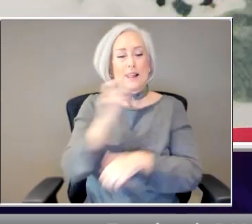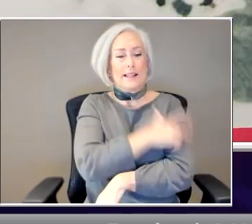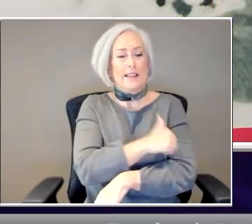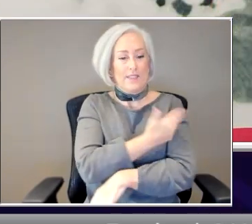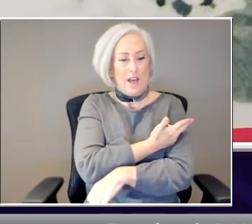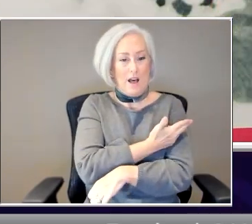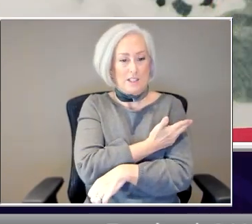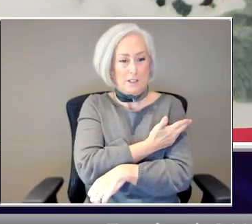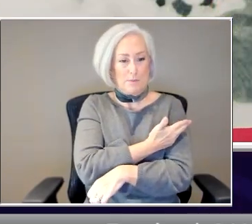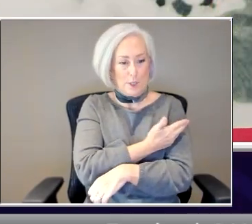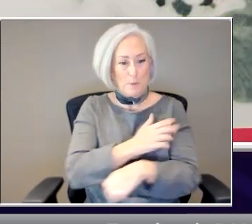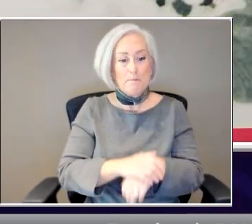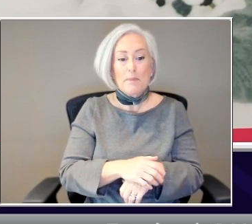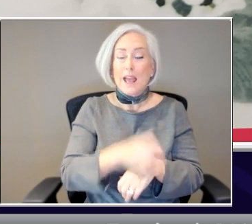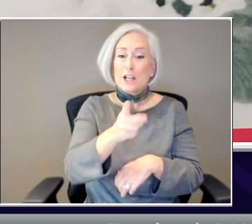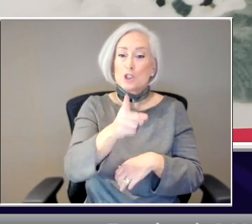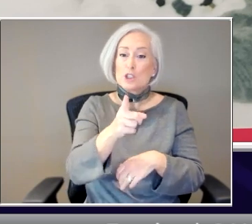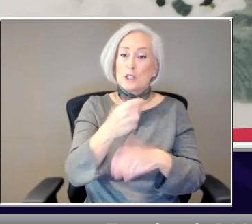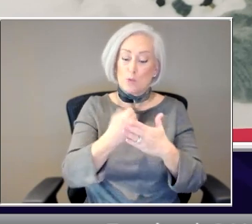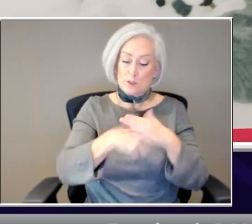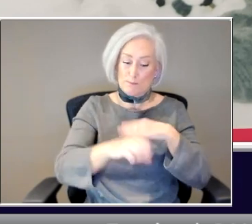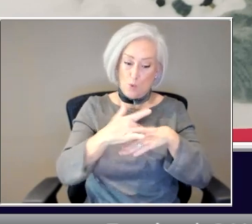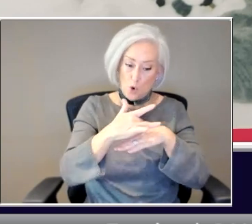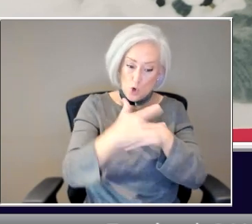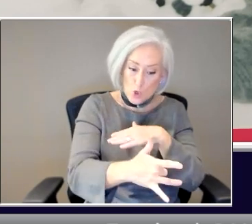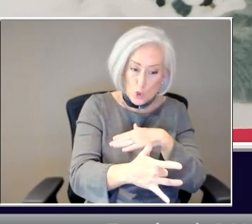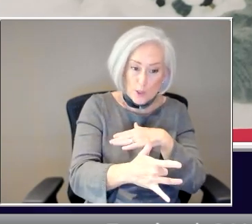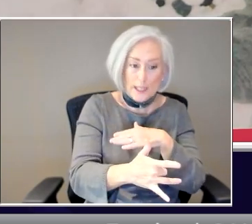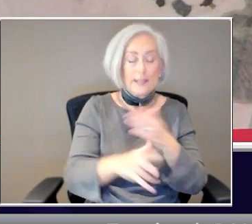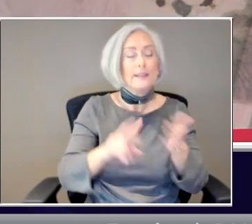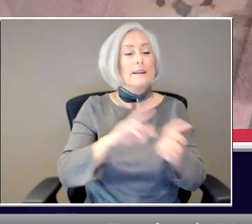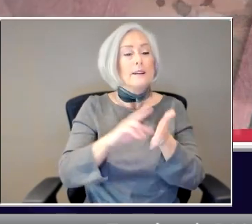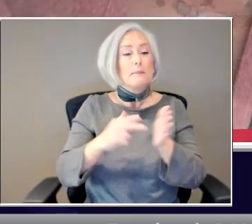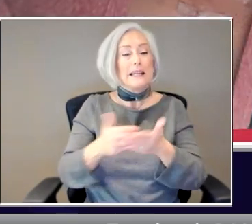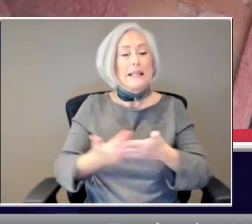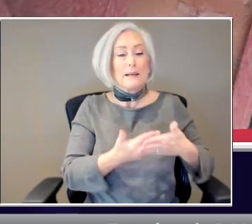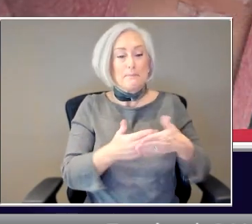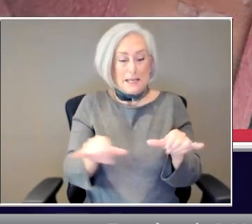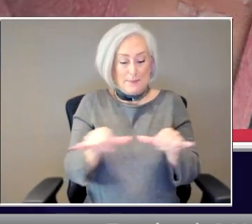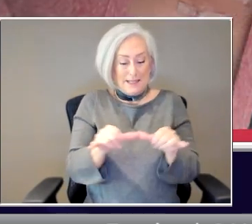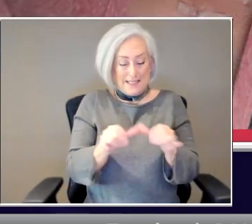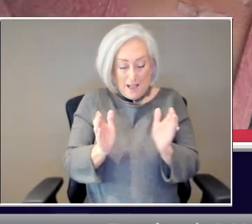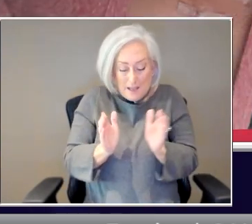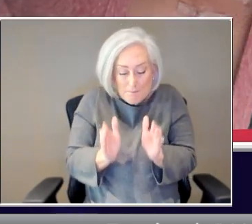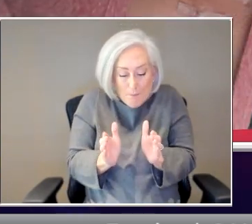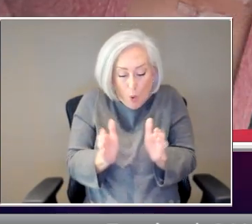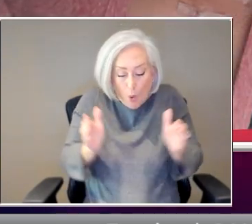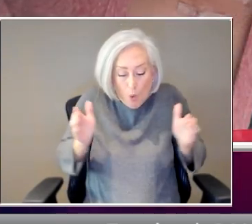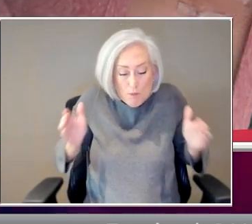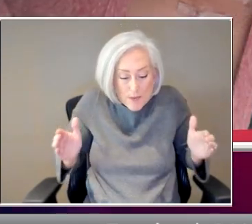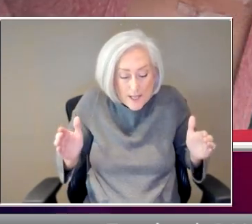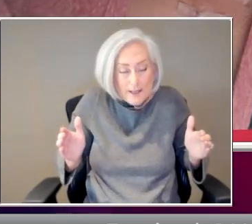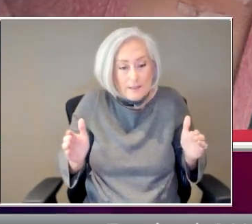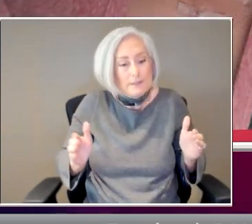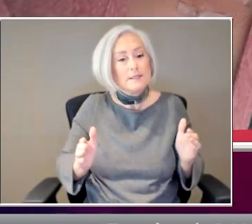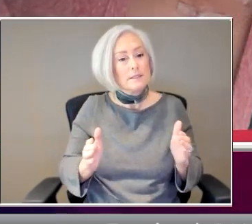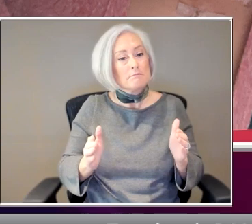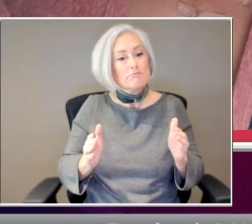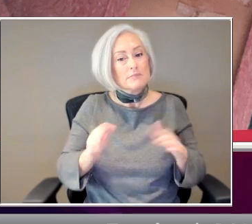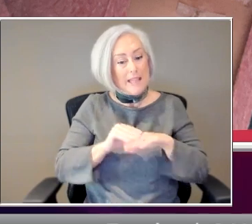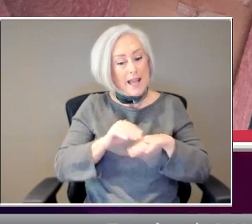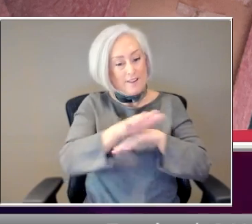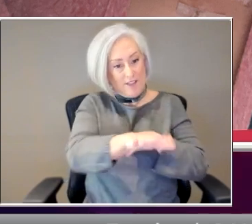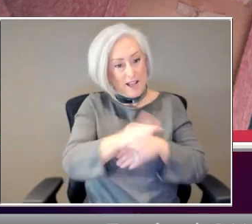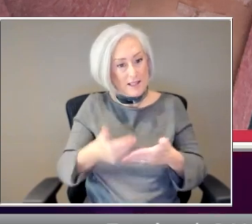as well, so Right. baby's size matters a lot. We've got to get blood to the lungs, we've got to get blood to the body, and those circulations have to be